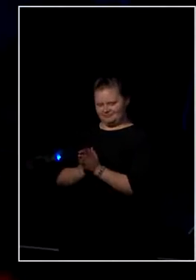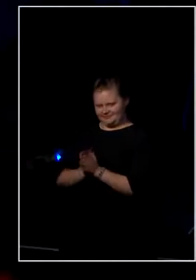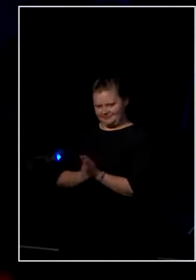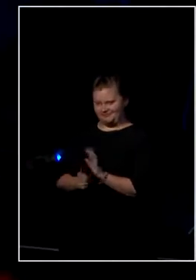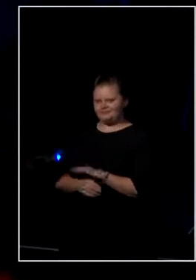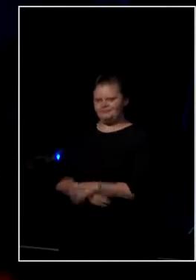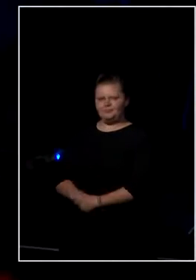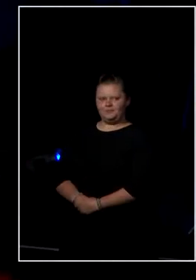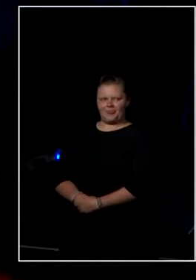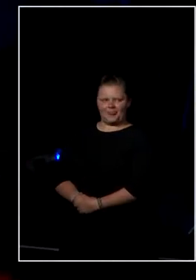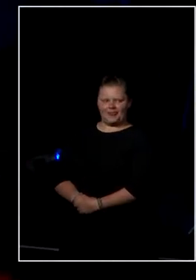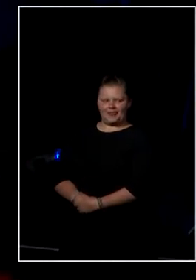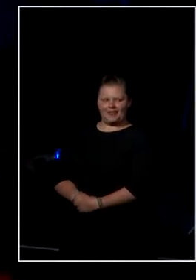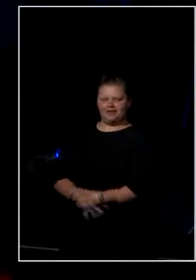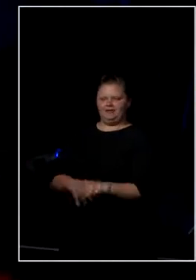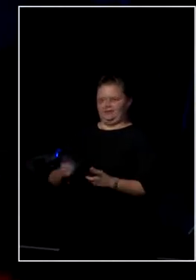Jane?